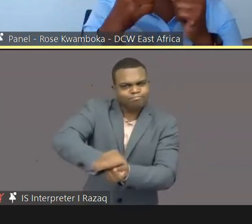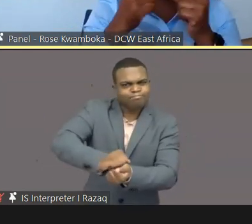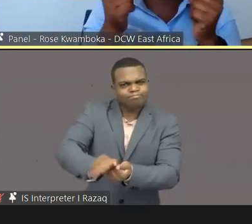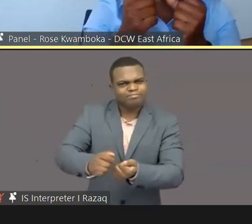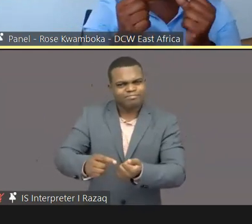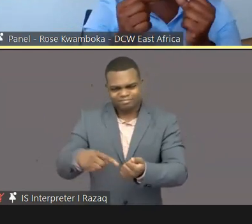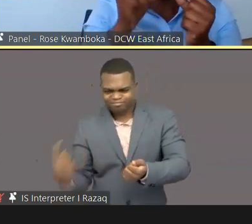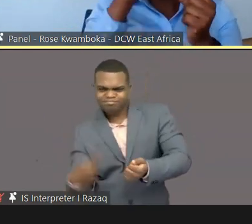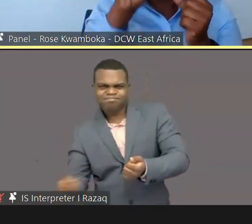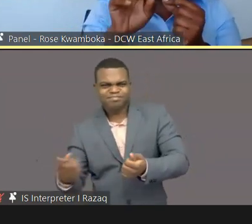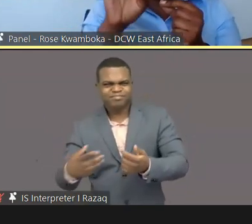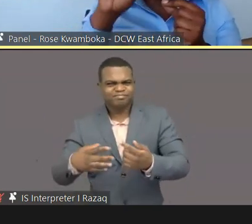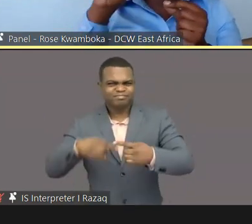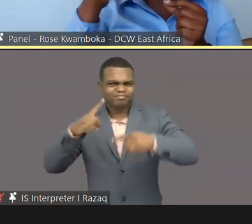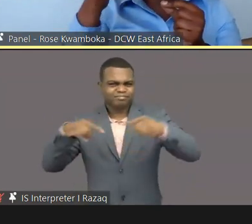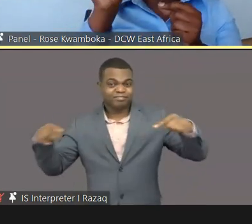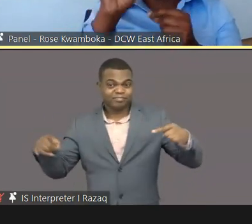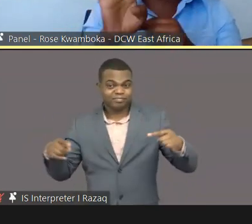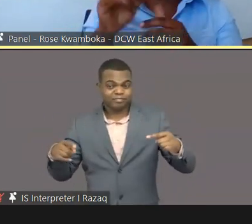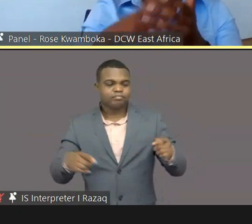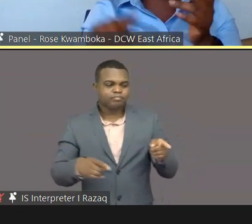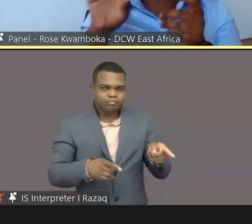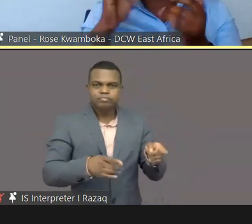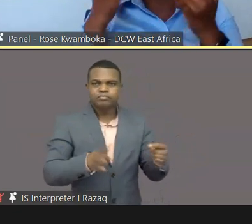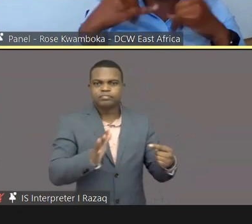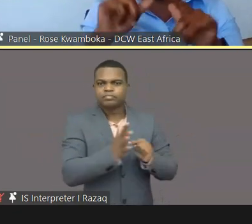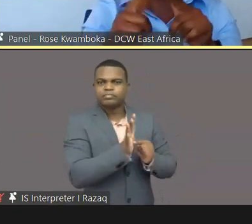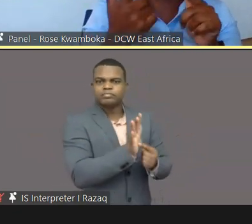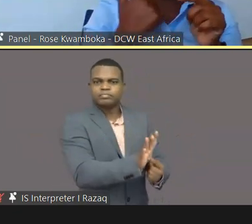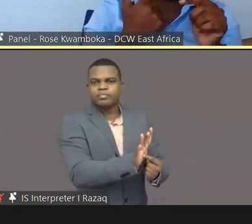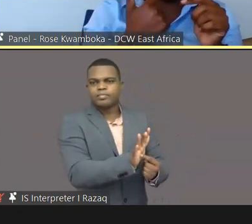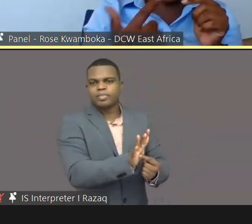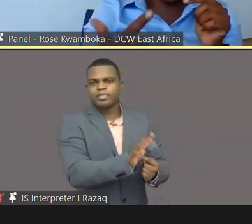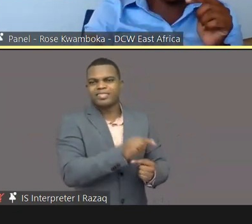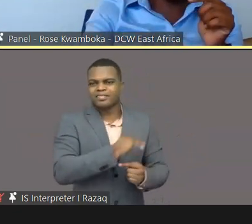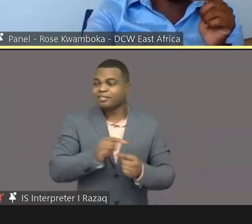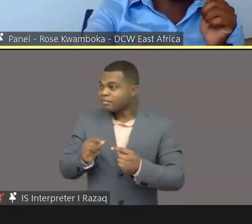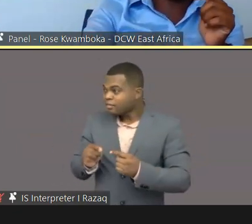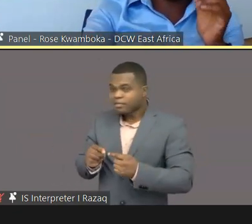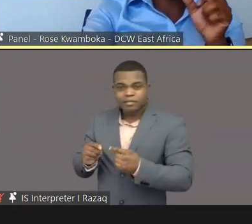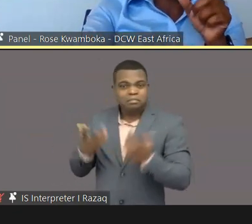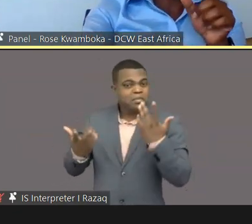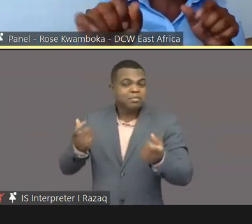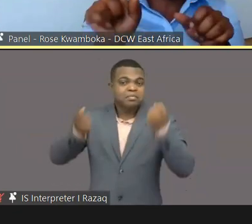different way to pass the message or rephrase what you're trying to say.